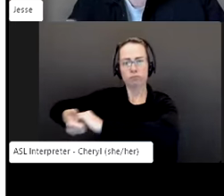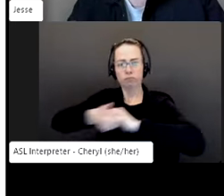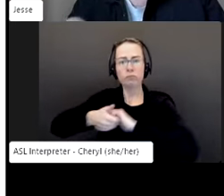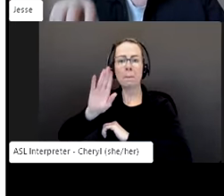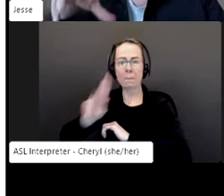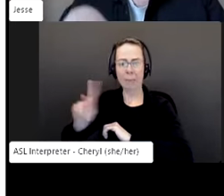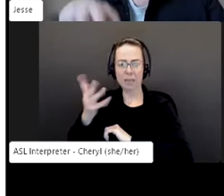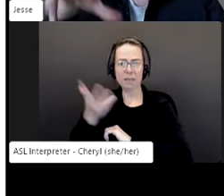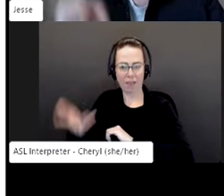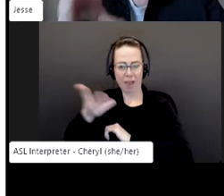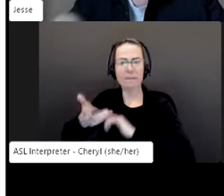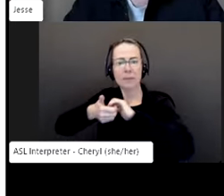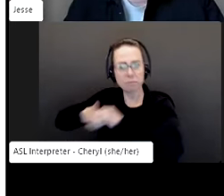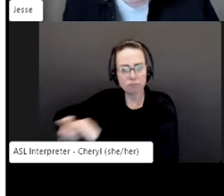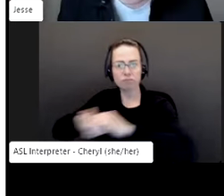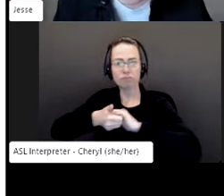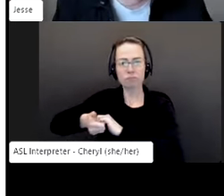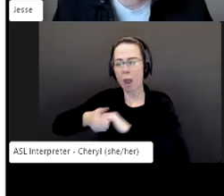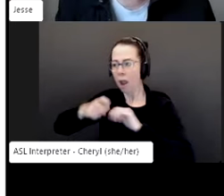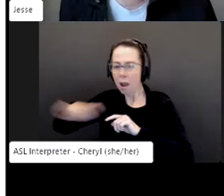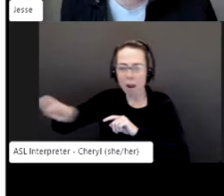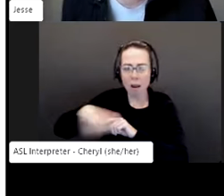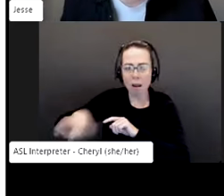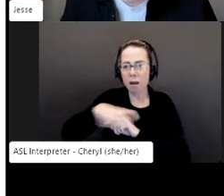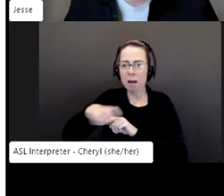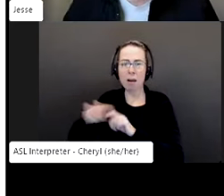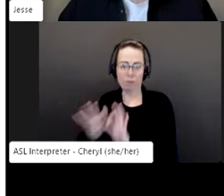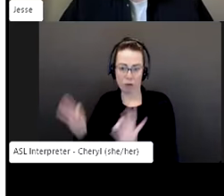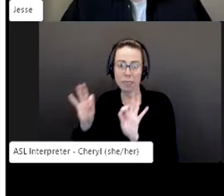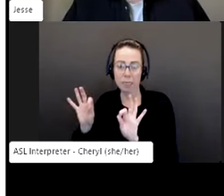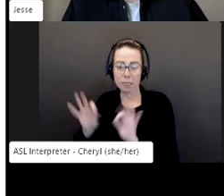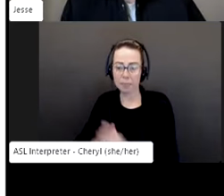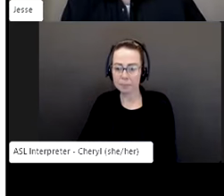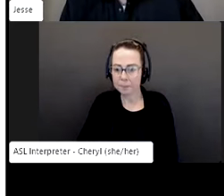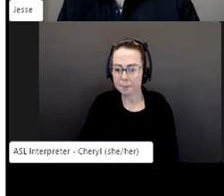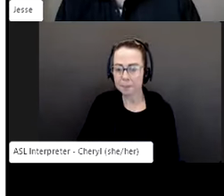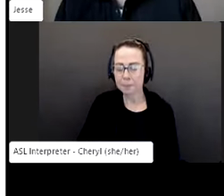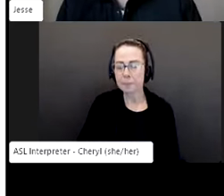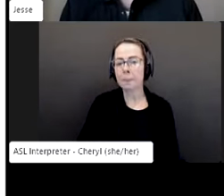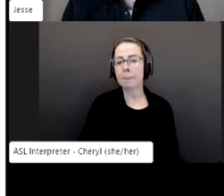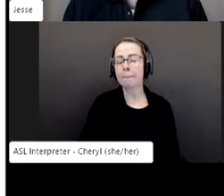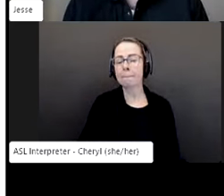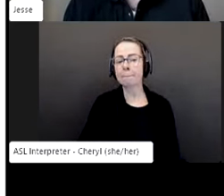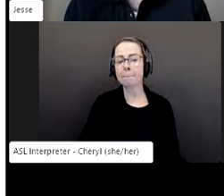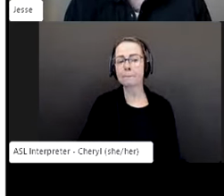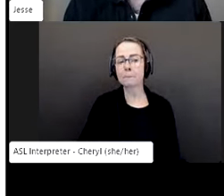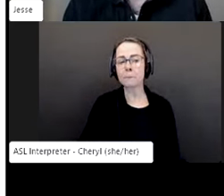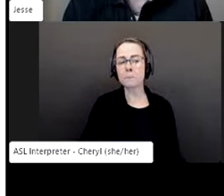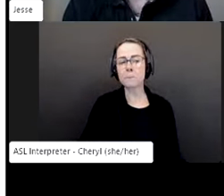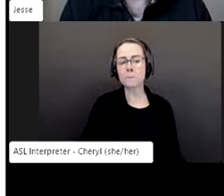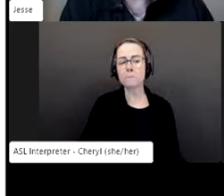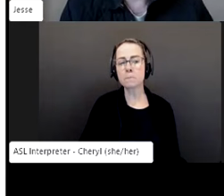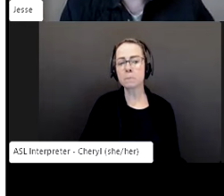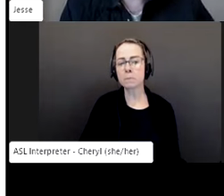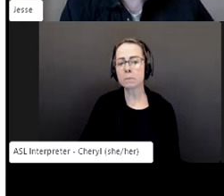between different Canadian bank accounts. And Interact does other things as well. If you have ever tried to log on